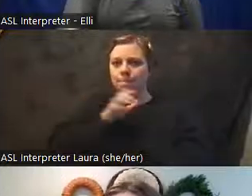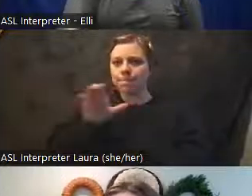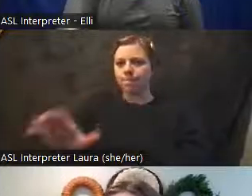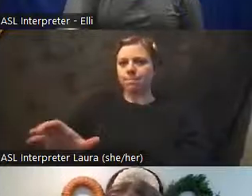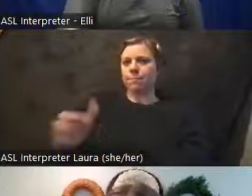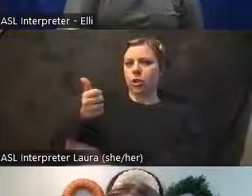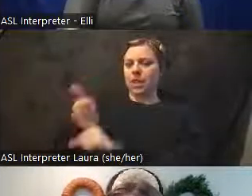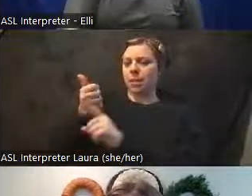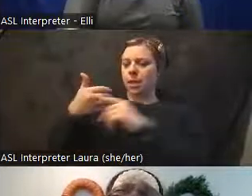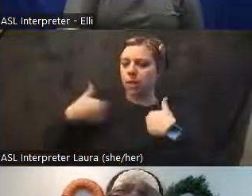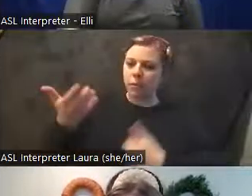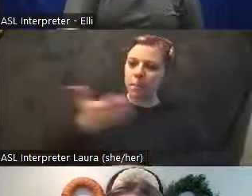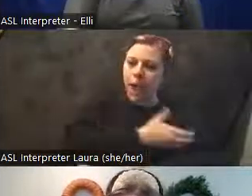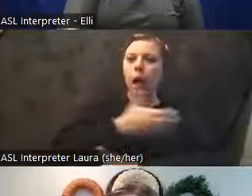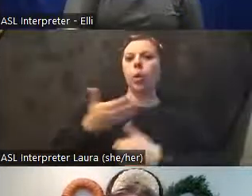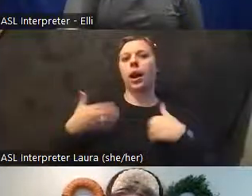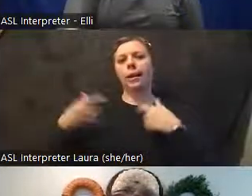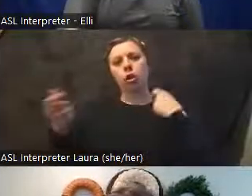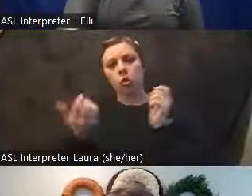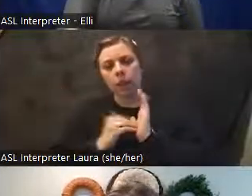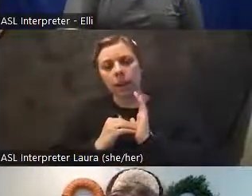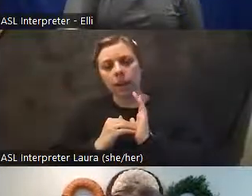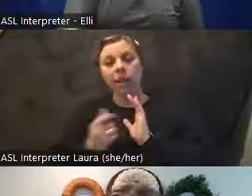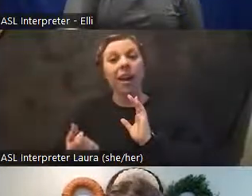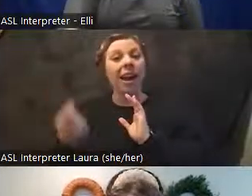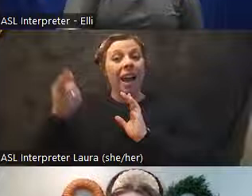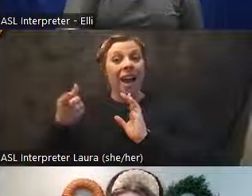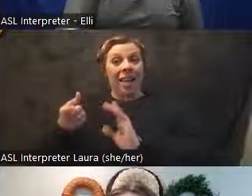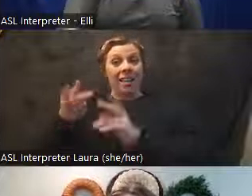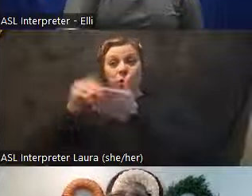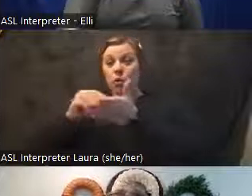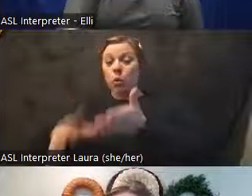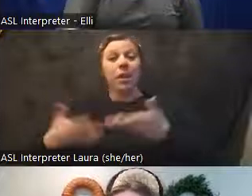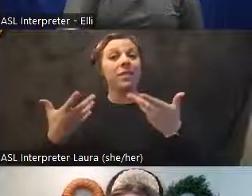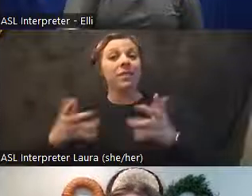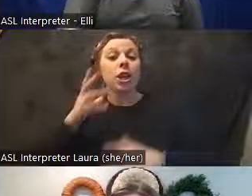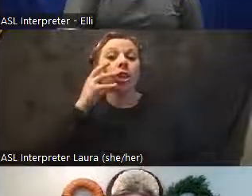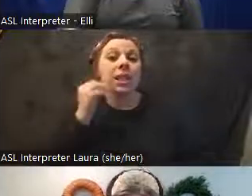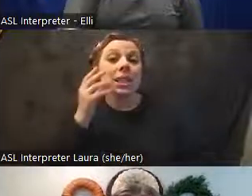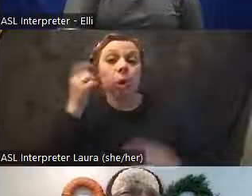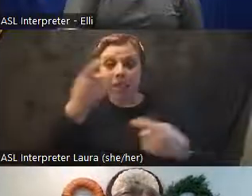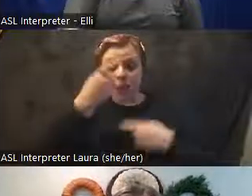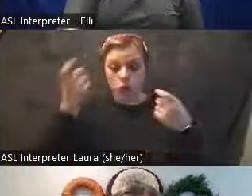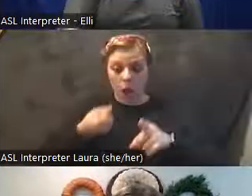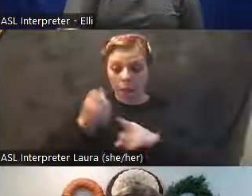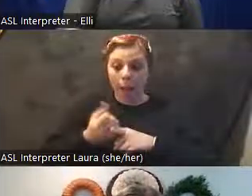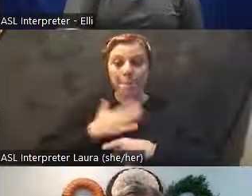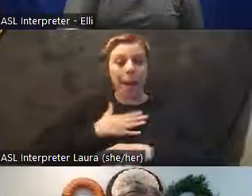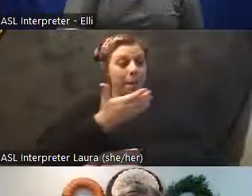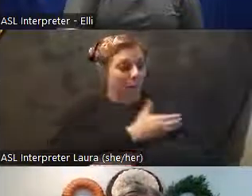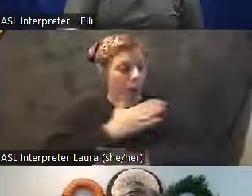They've already gotten through something where power and control has been taken from them. So how do we flip that script a little